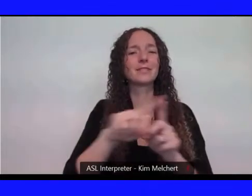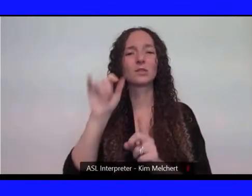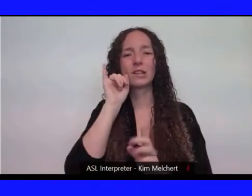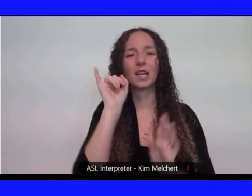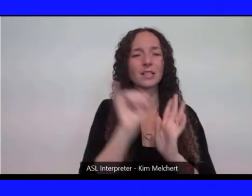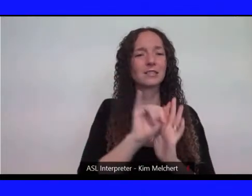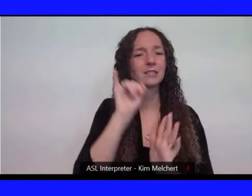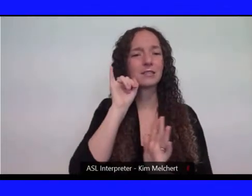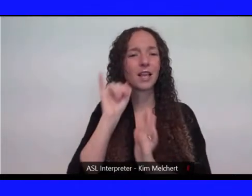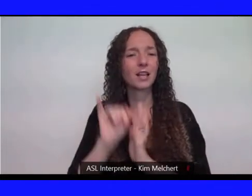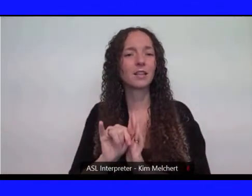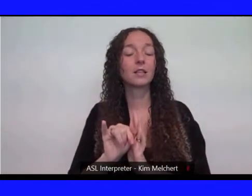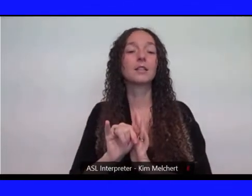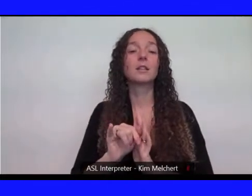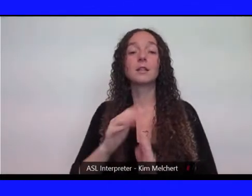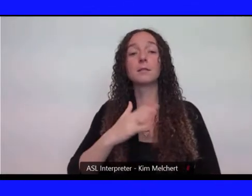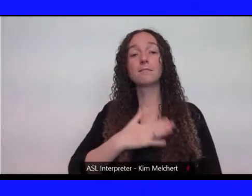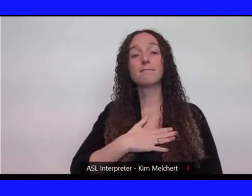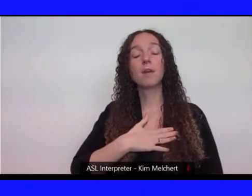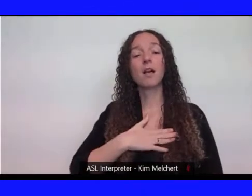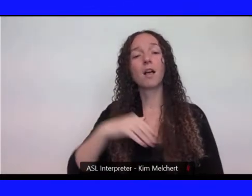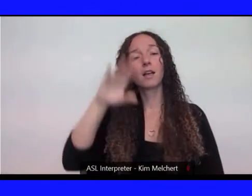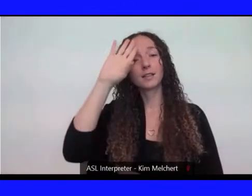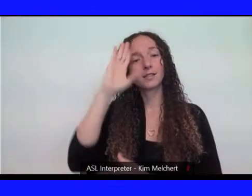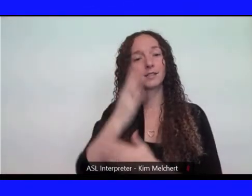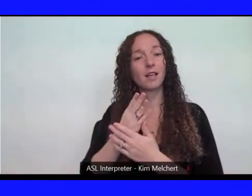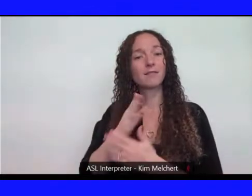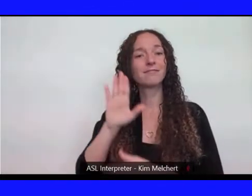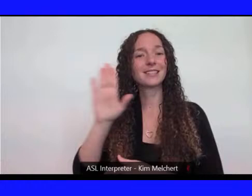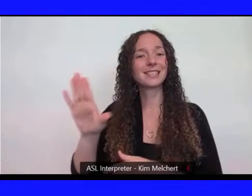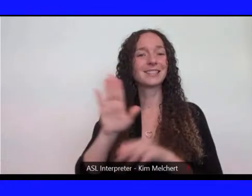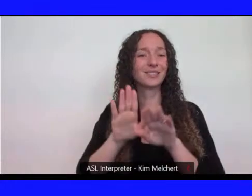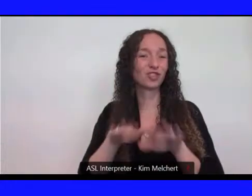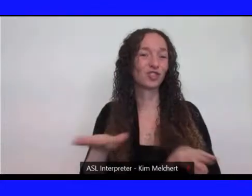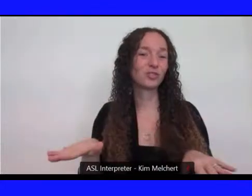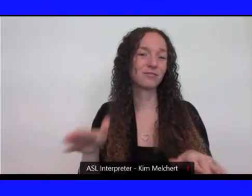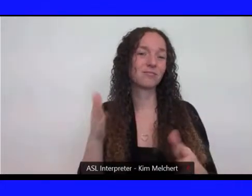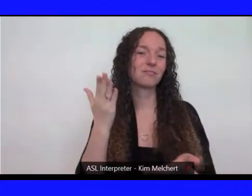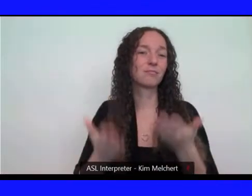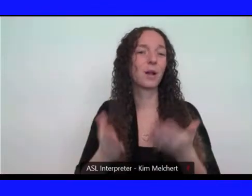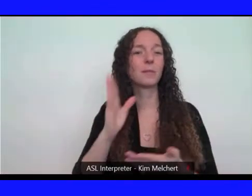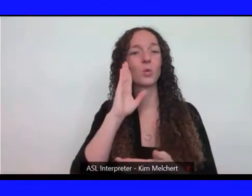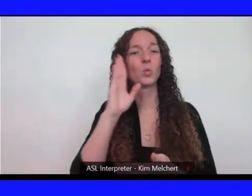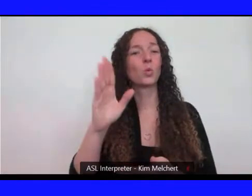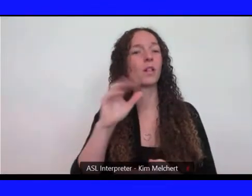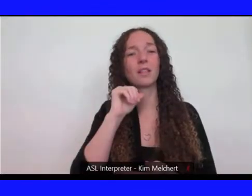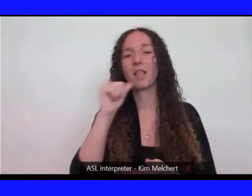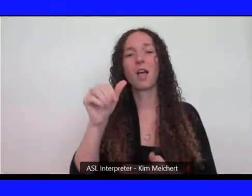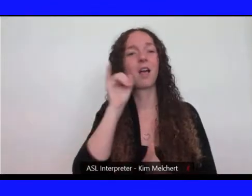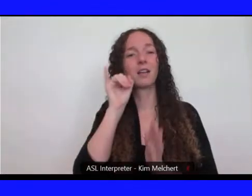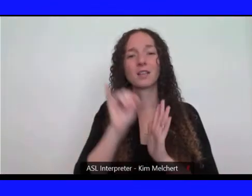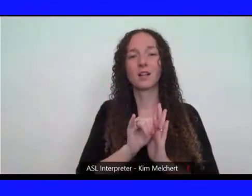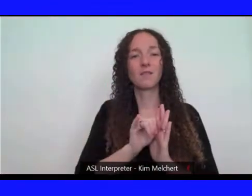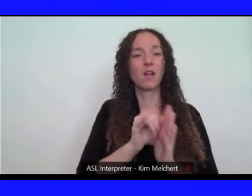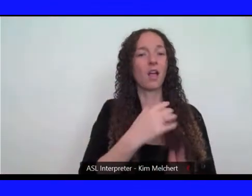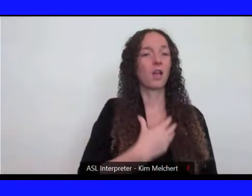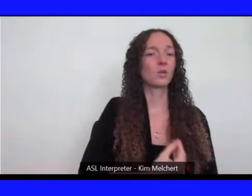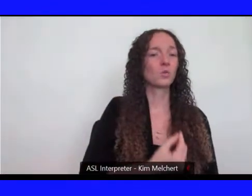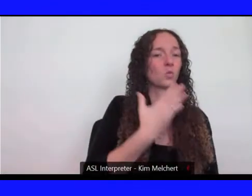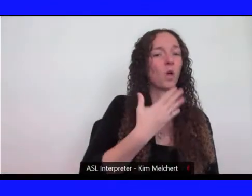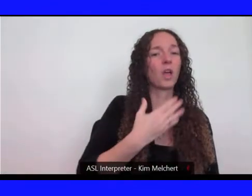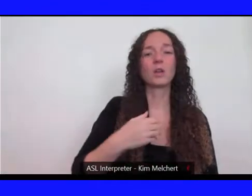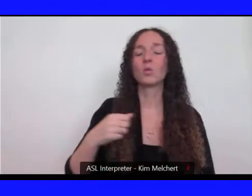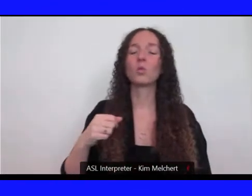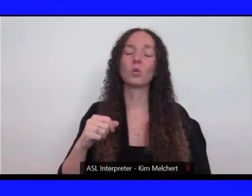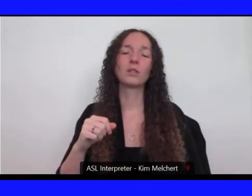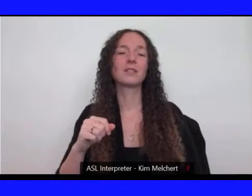Need to be realistic on our expectations of lowering the percentage of others. Not that we shouldn't try and get